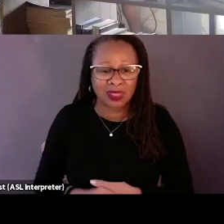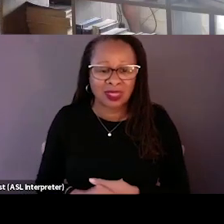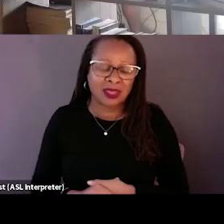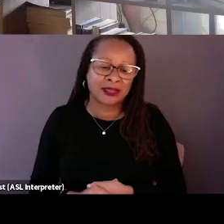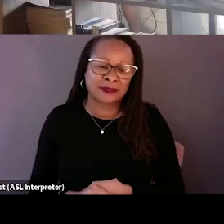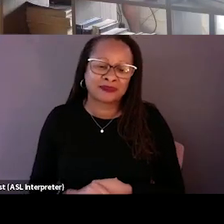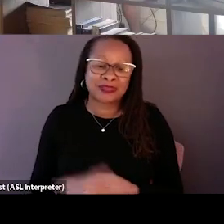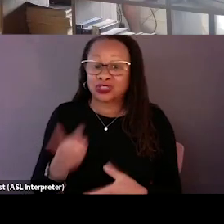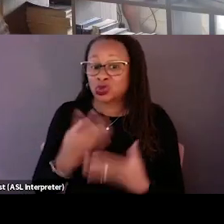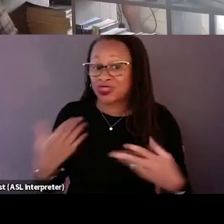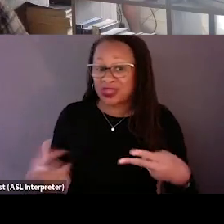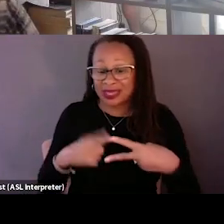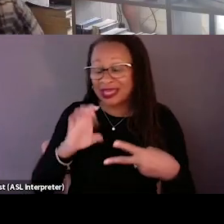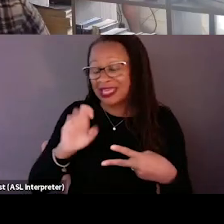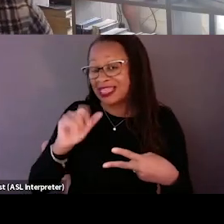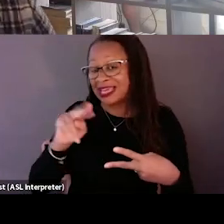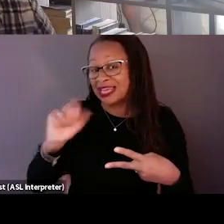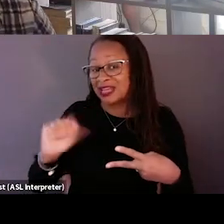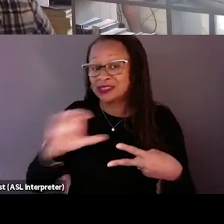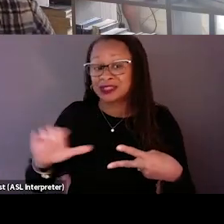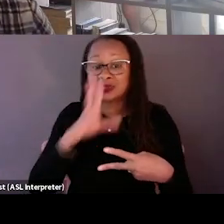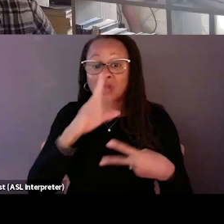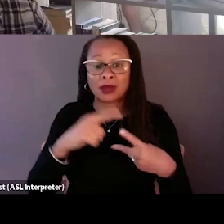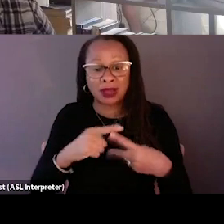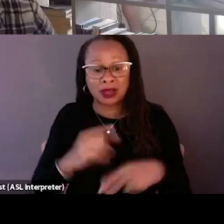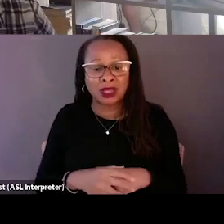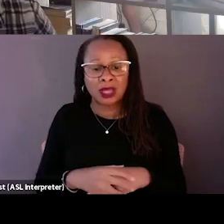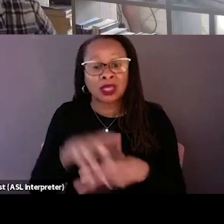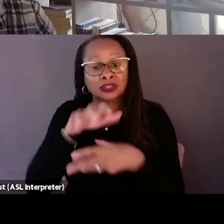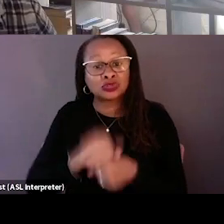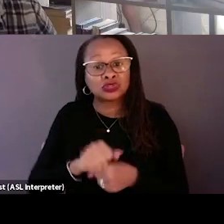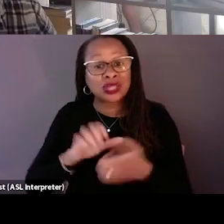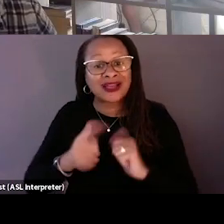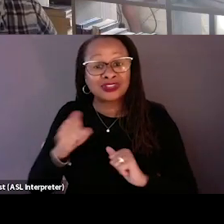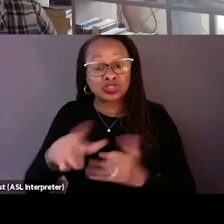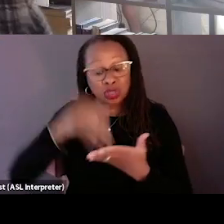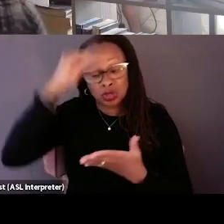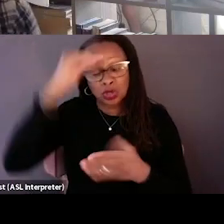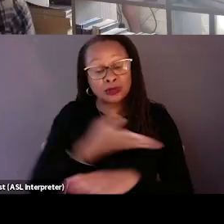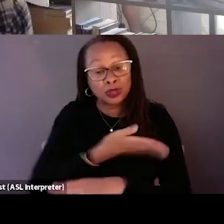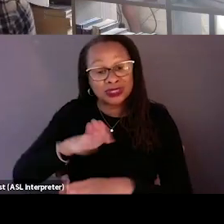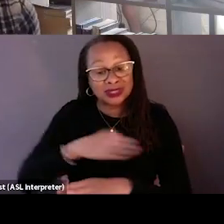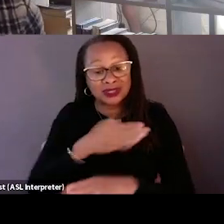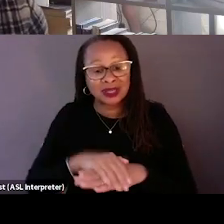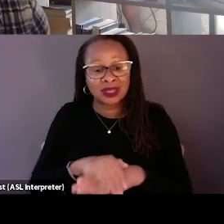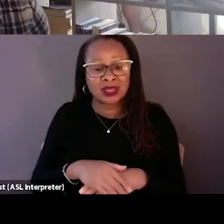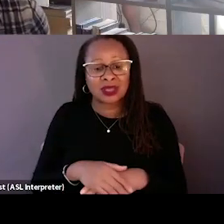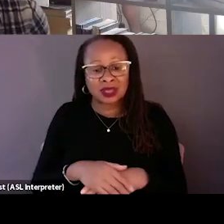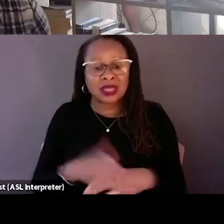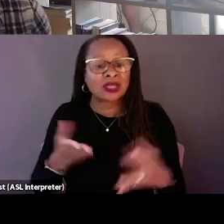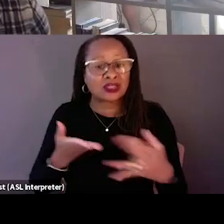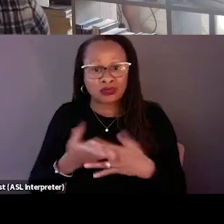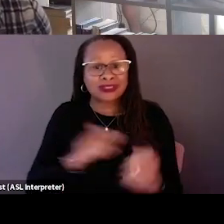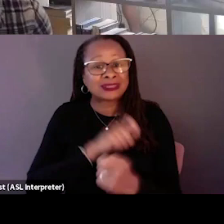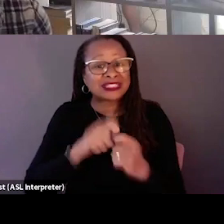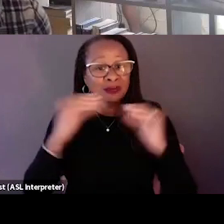There are two things. One, Elena does speak to the tradition of how she learned music through a particular